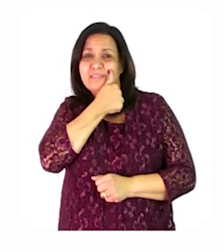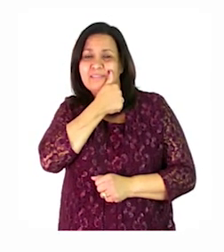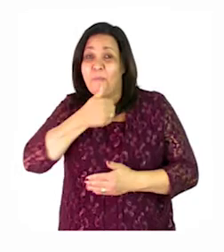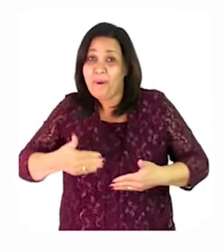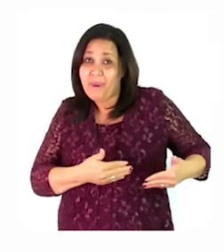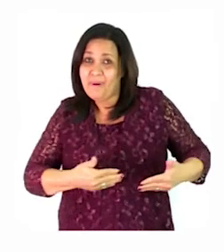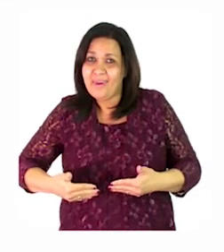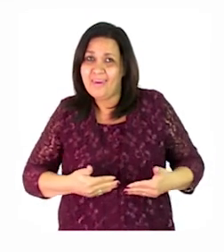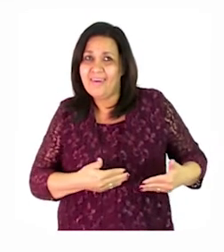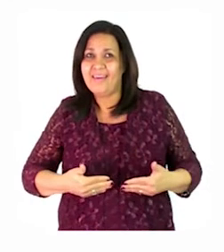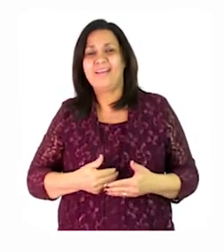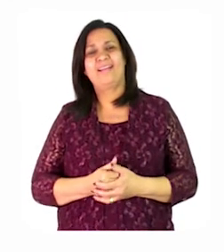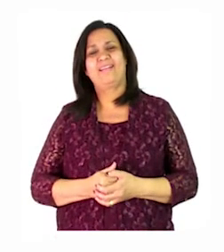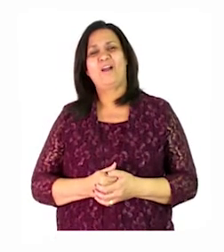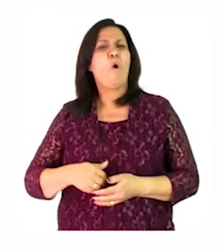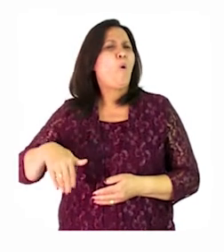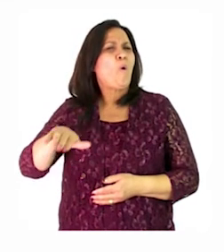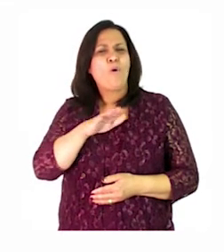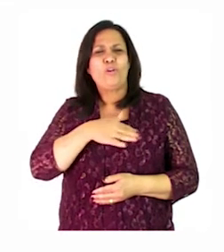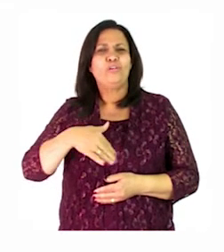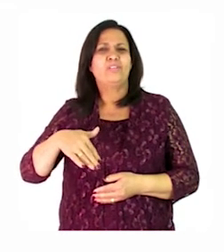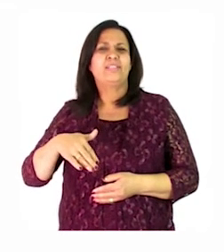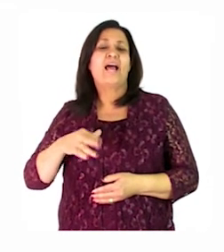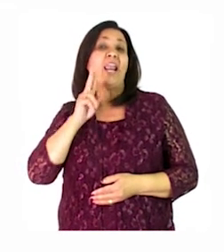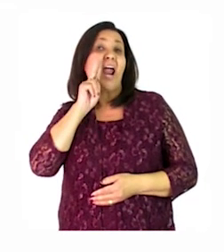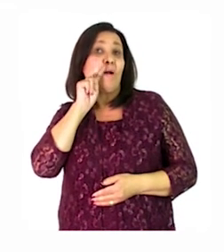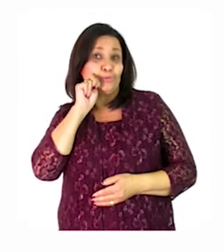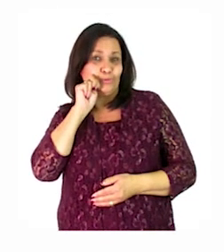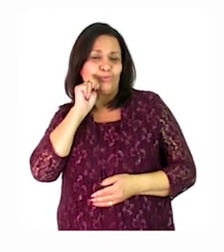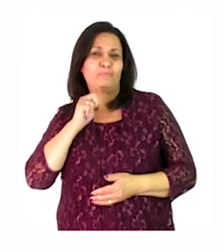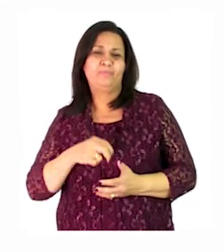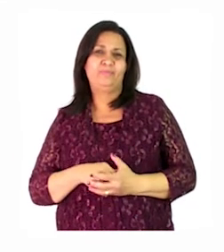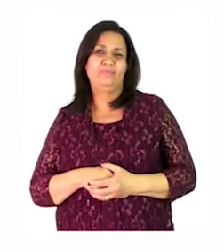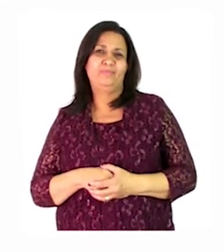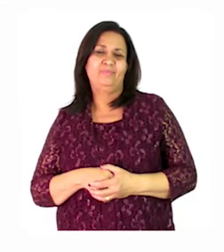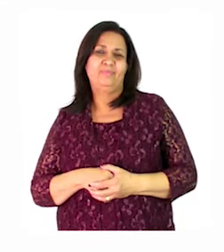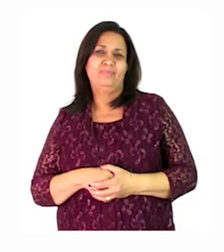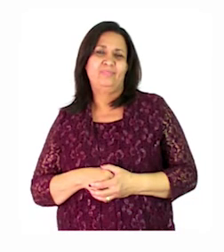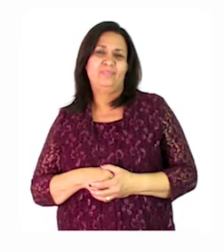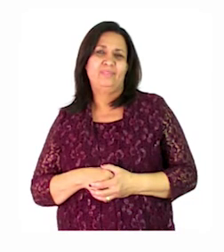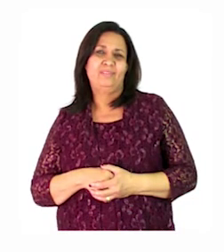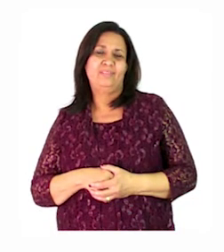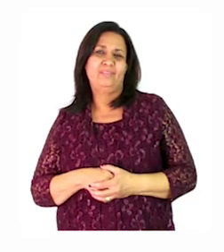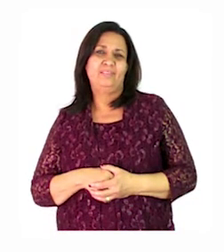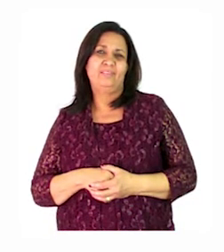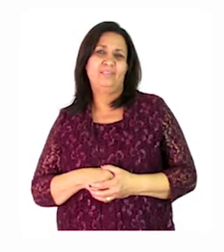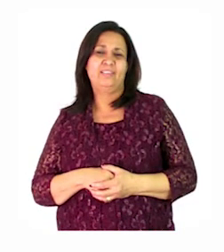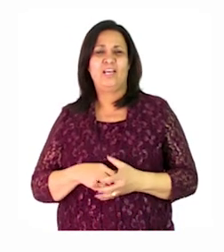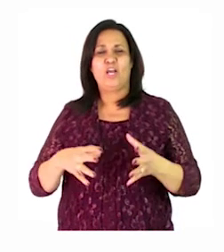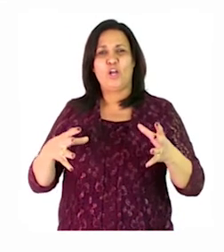baby. All those are nouns, and they fall into the group